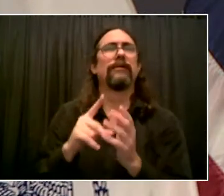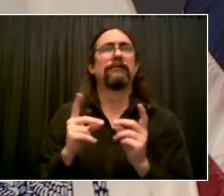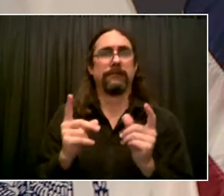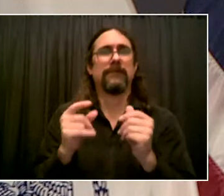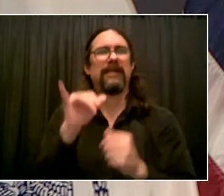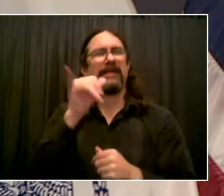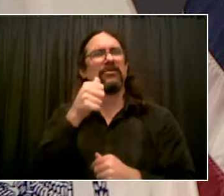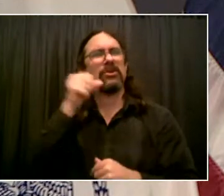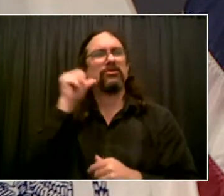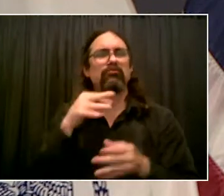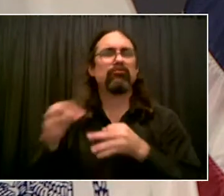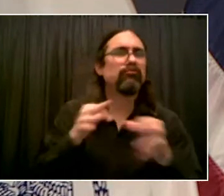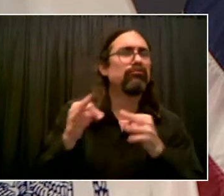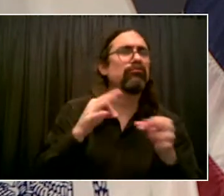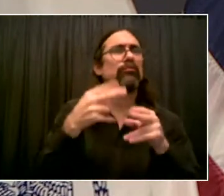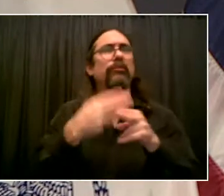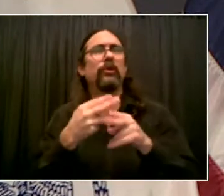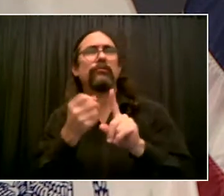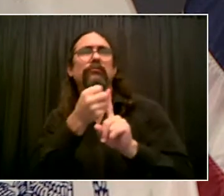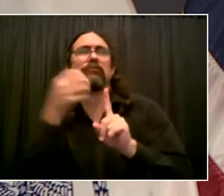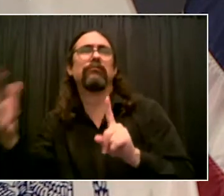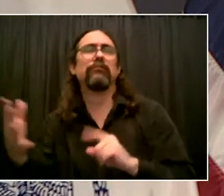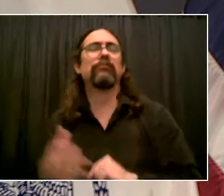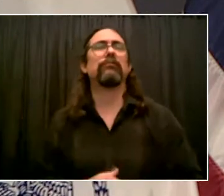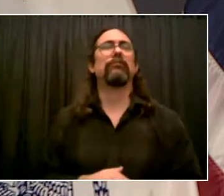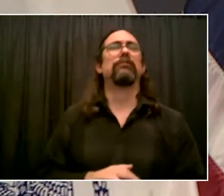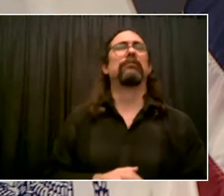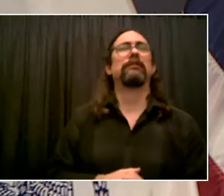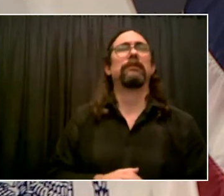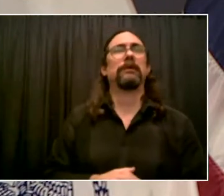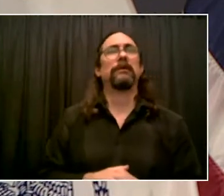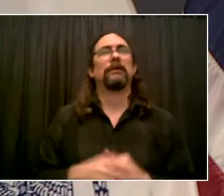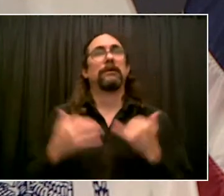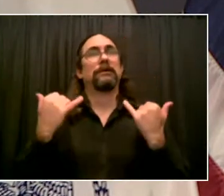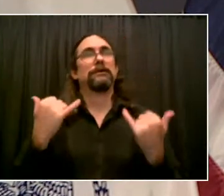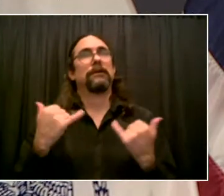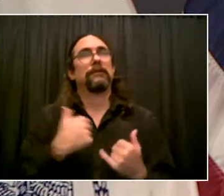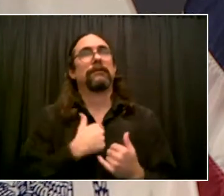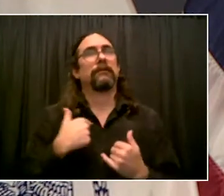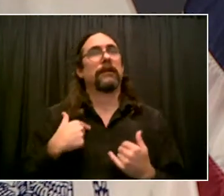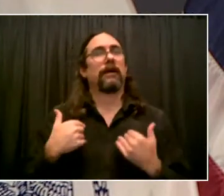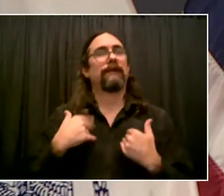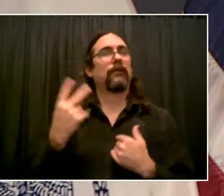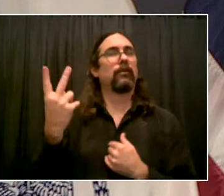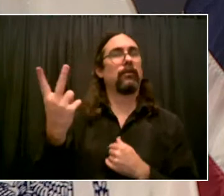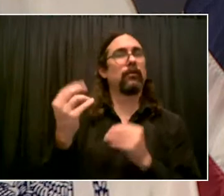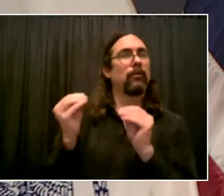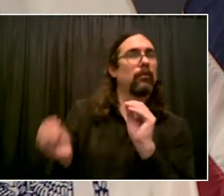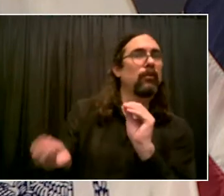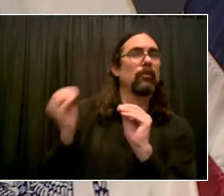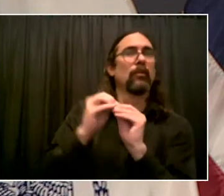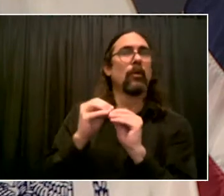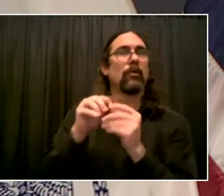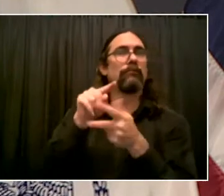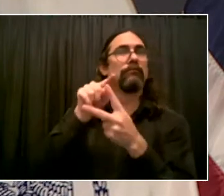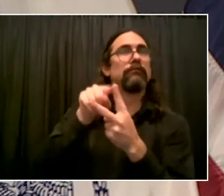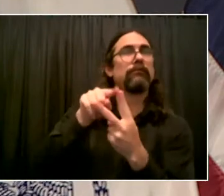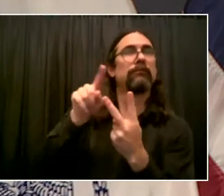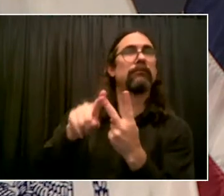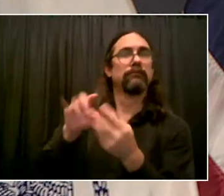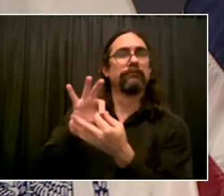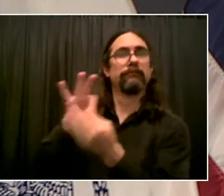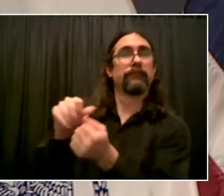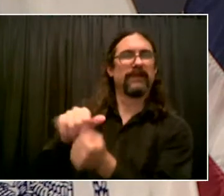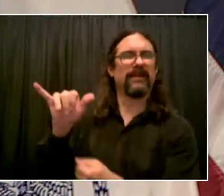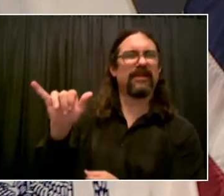to highlight two very specific investments today that epitomize the direction that we need to take going forward, and these are great things happening in